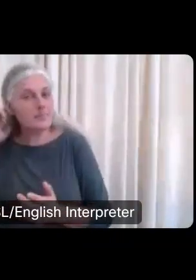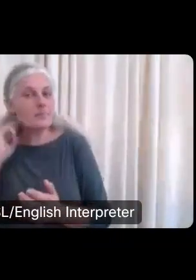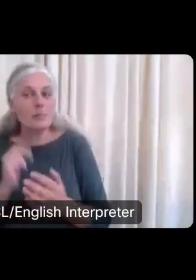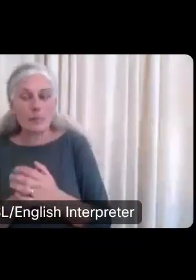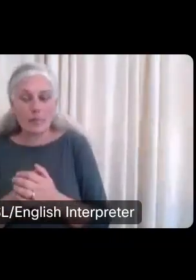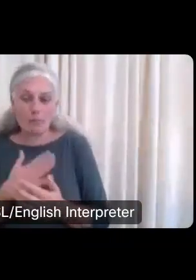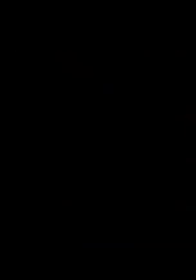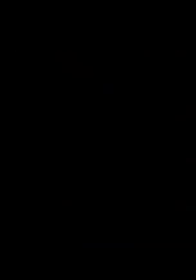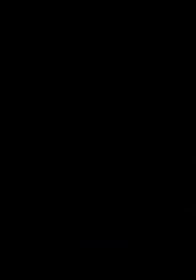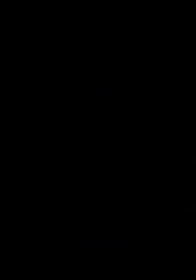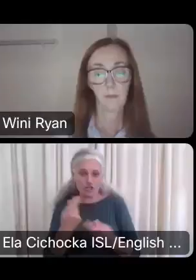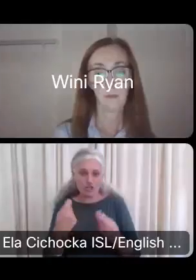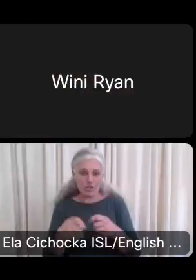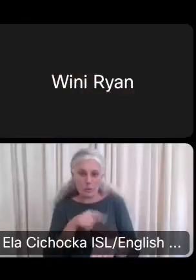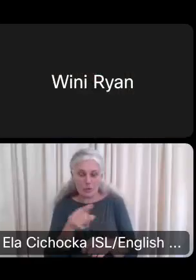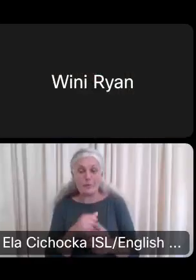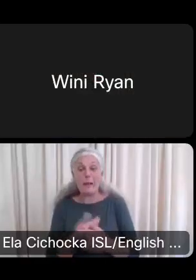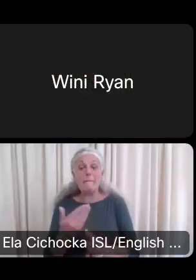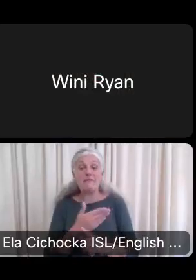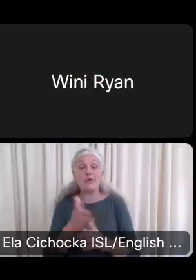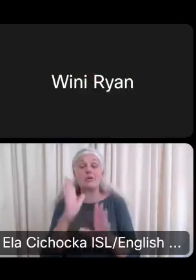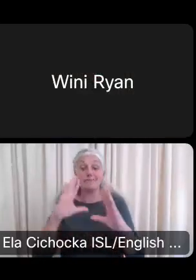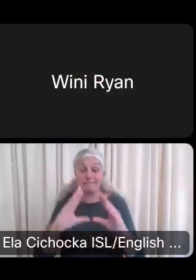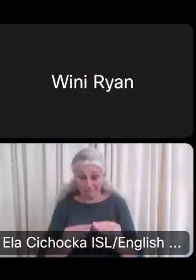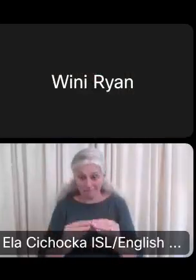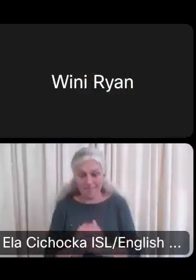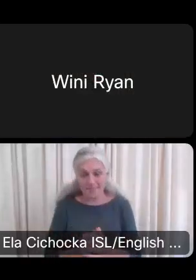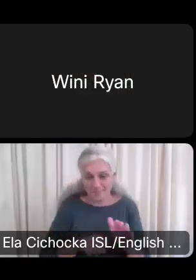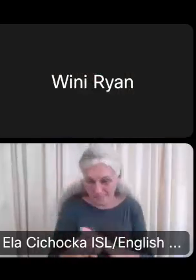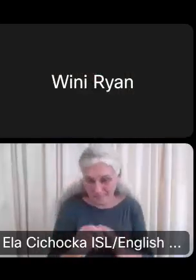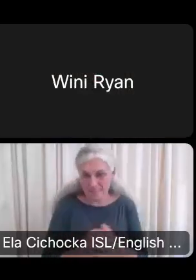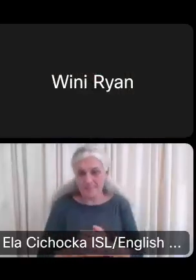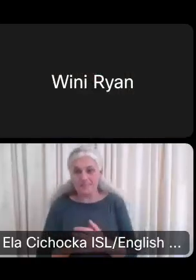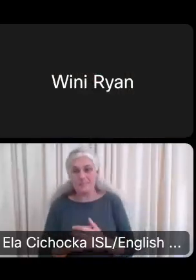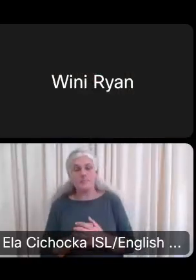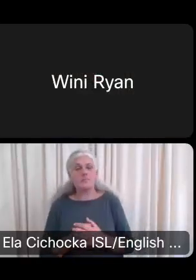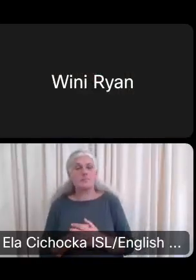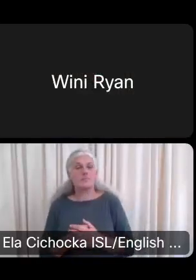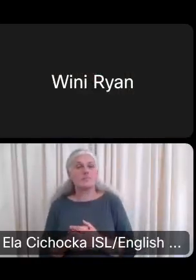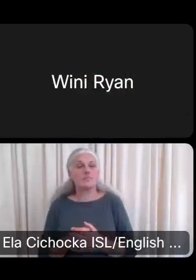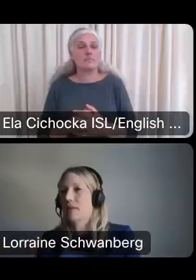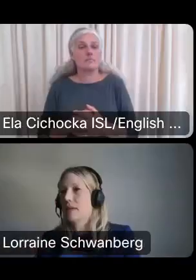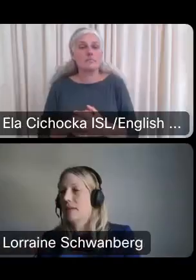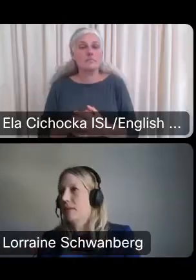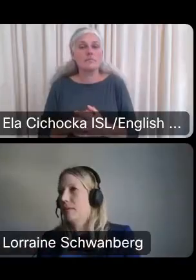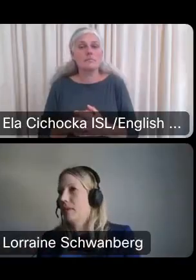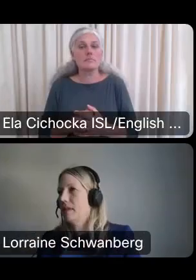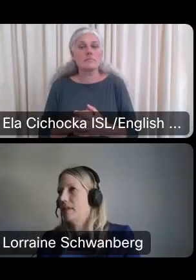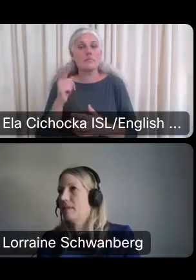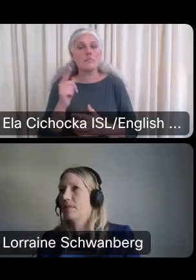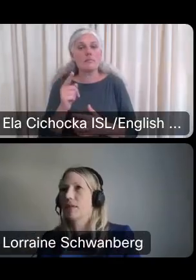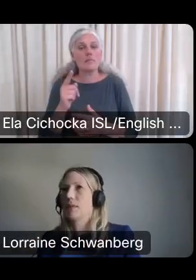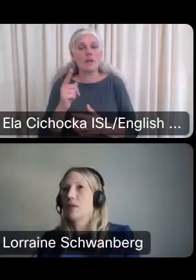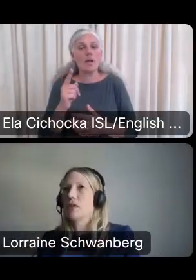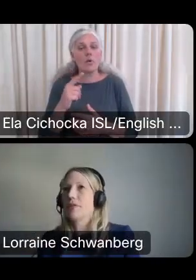that we would like to share with you all before you leave. And I suppose just from me as well, no, when you